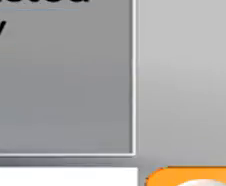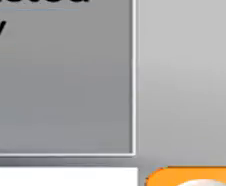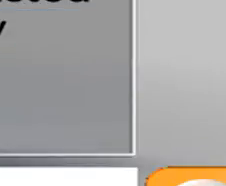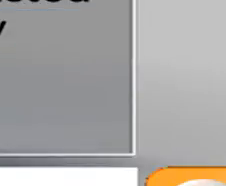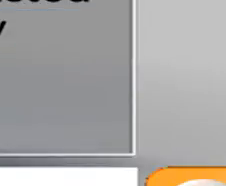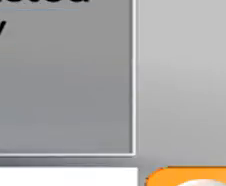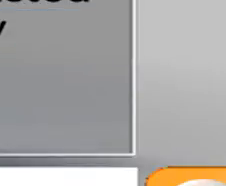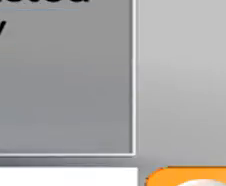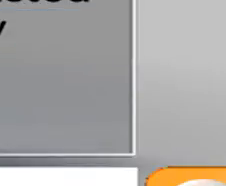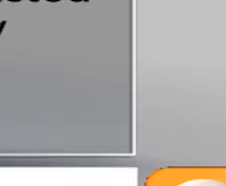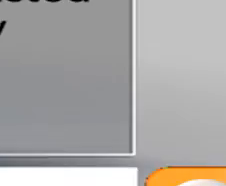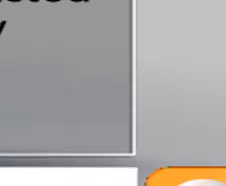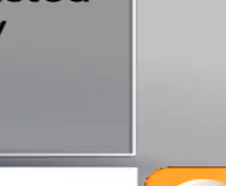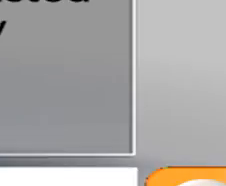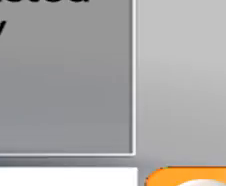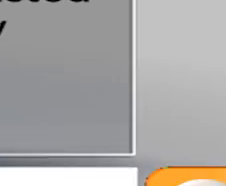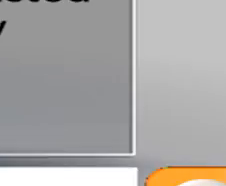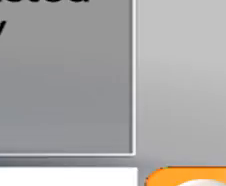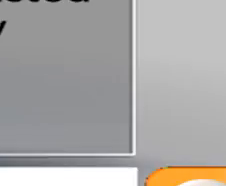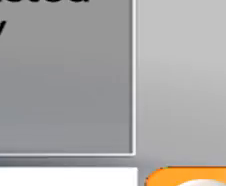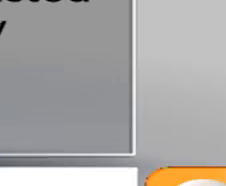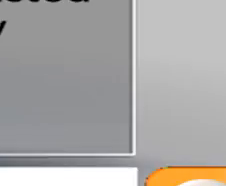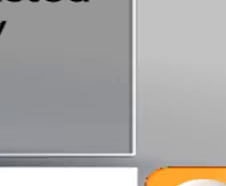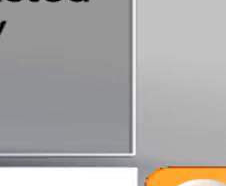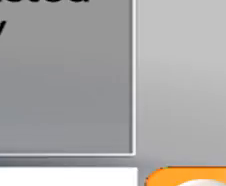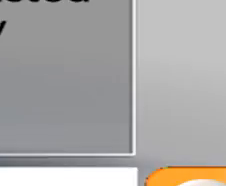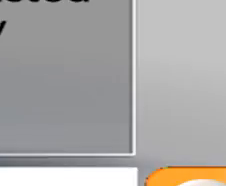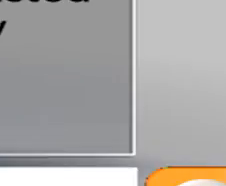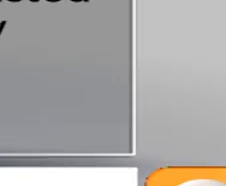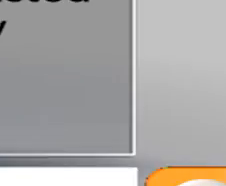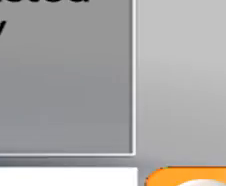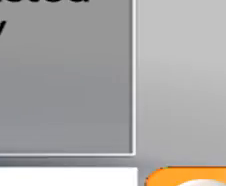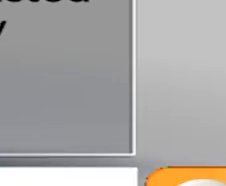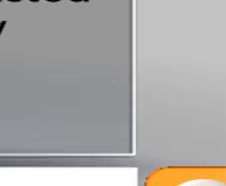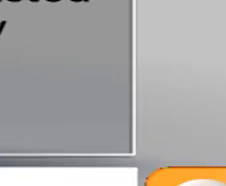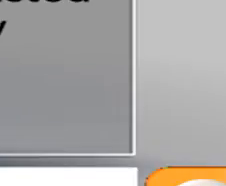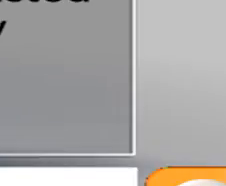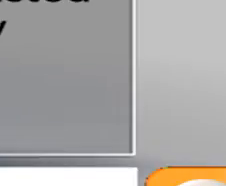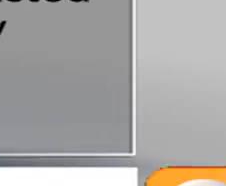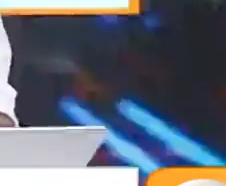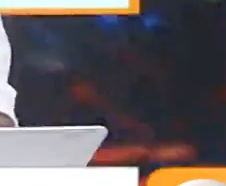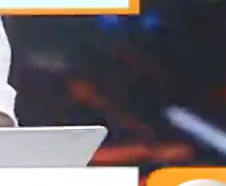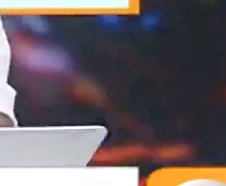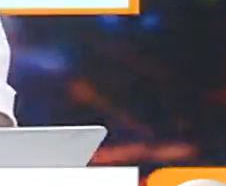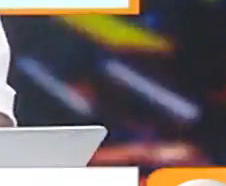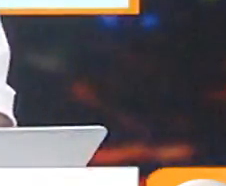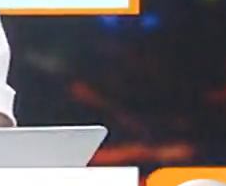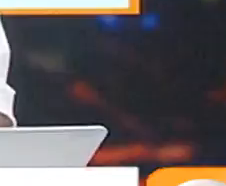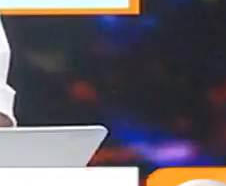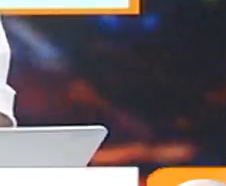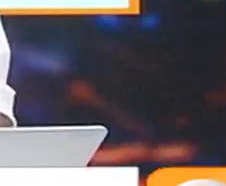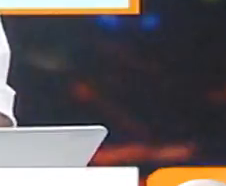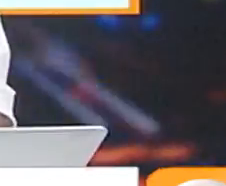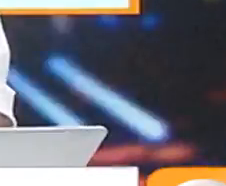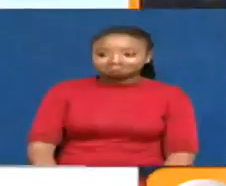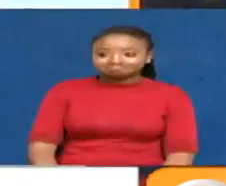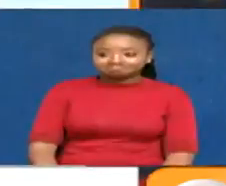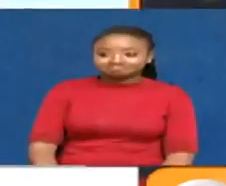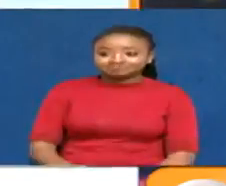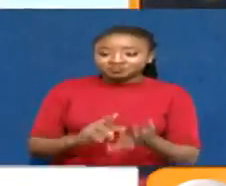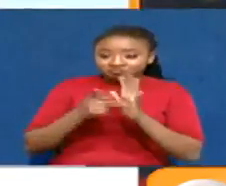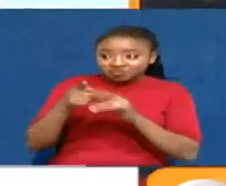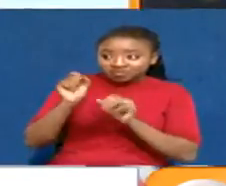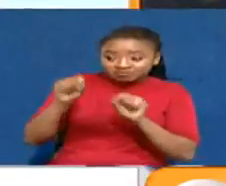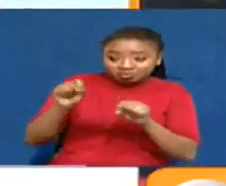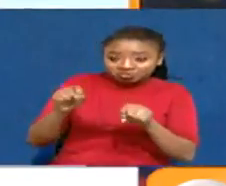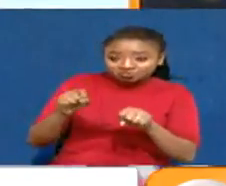listed should have more than 50,000, but below should not be listed. All right? Is that a possibility? Because